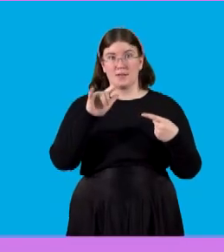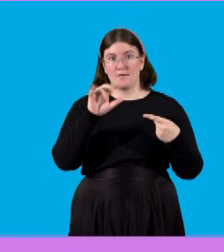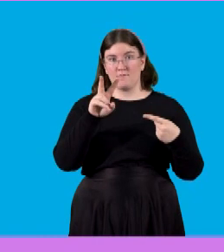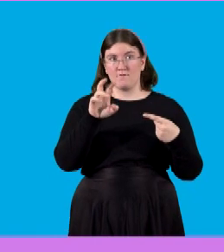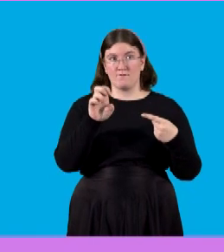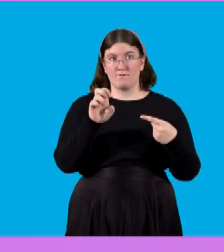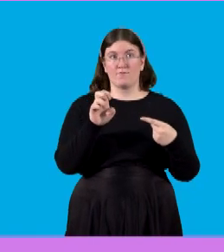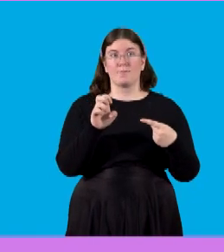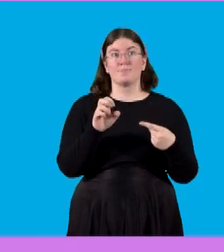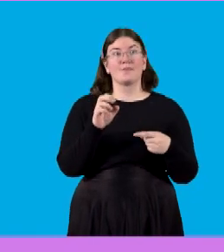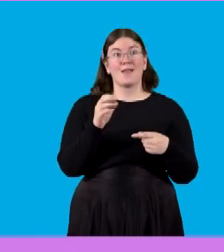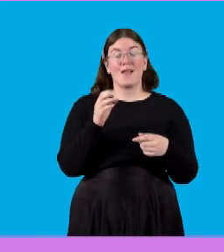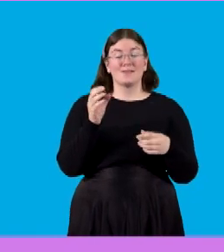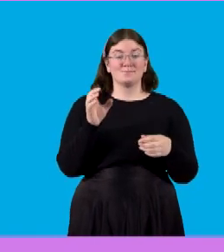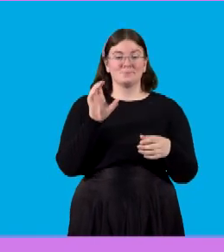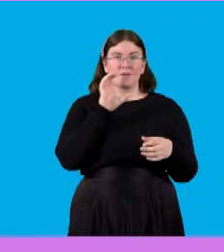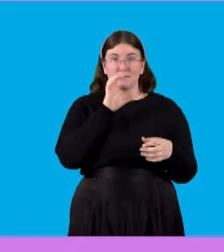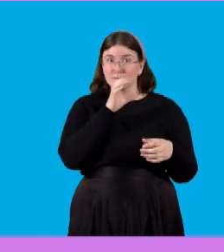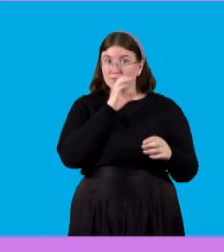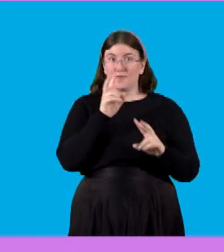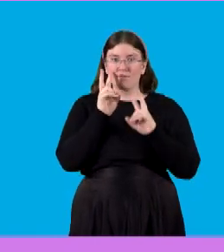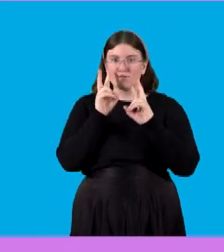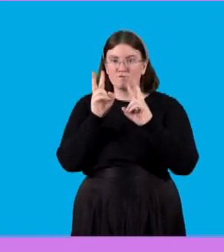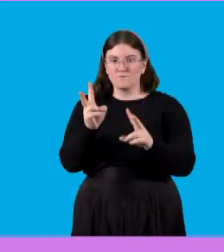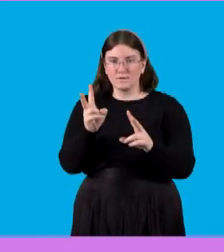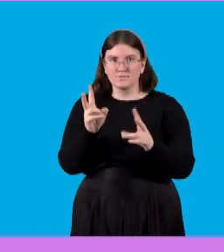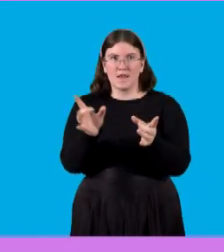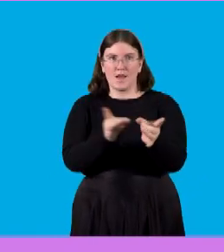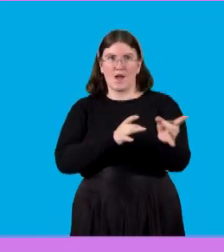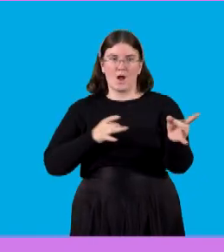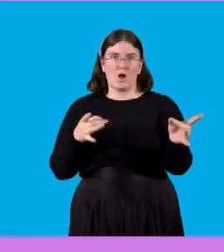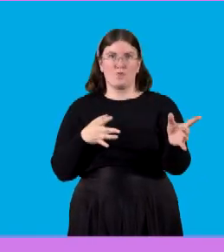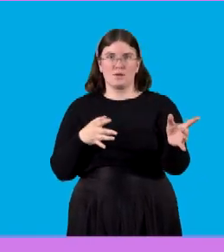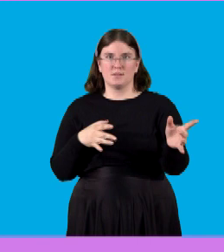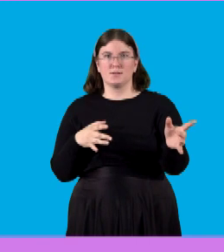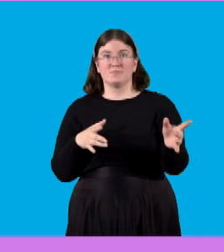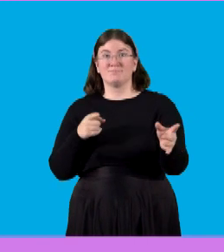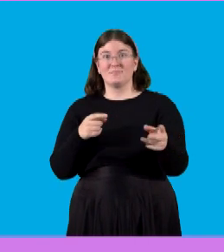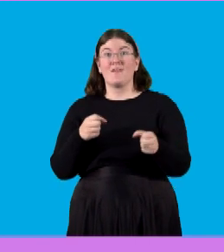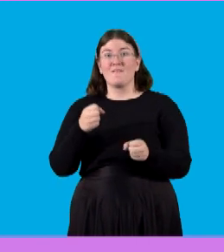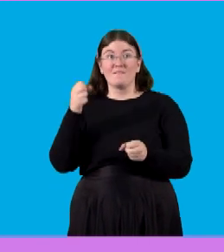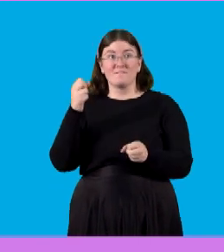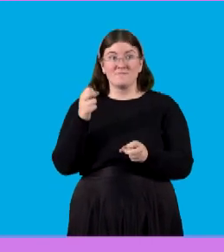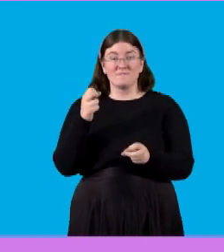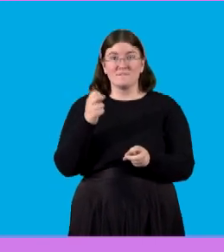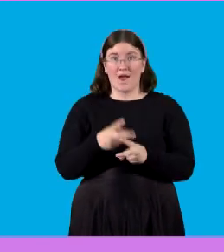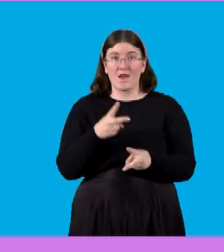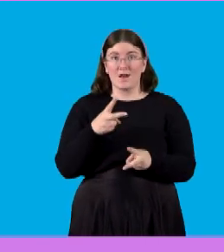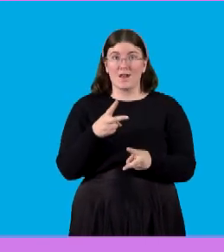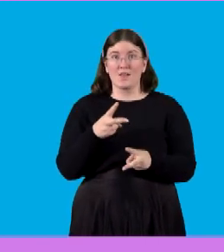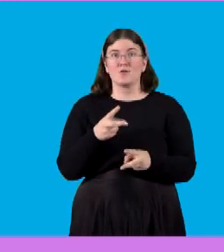planning on visiting his cousin in Dublin, that is in Ireland, after finishing his final grade 12 paper. He will be